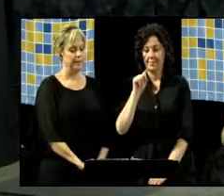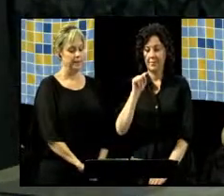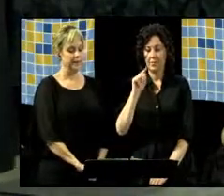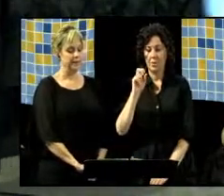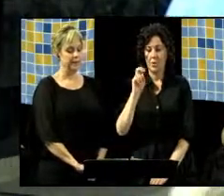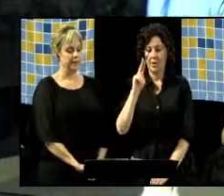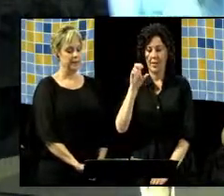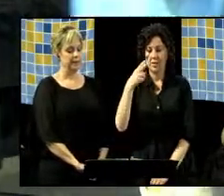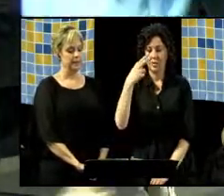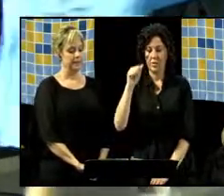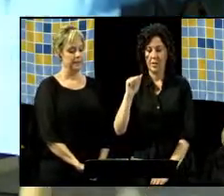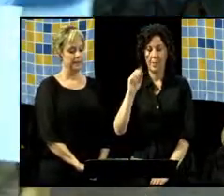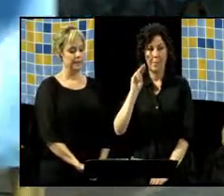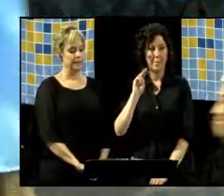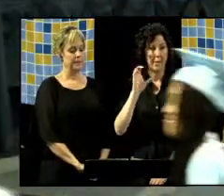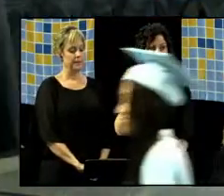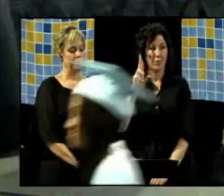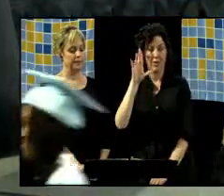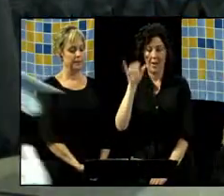Tonisha Demetria McCray.